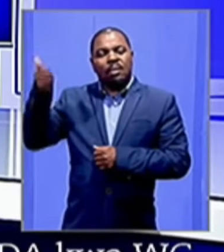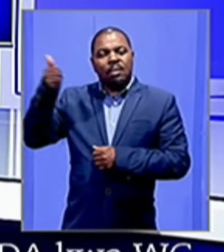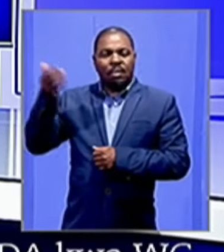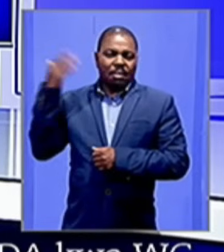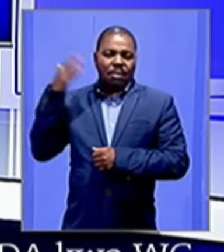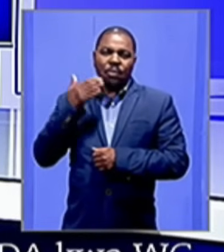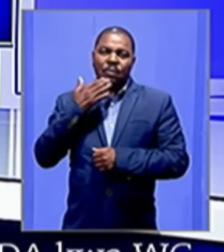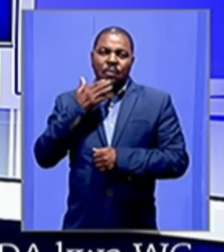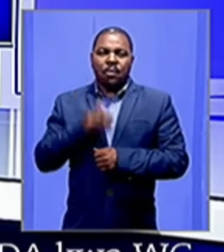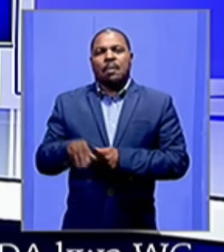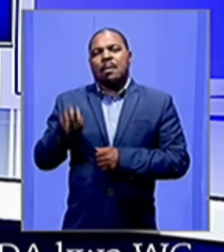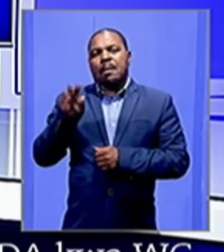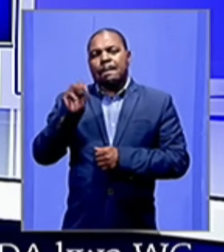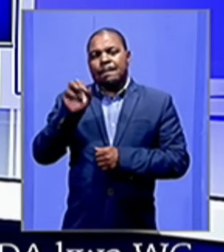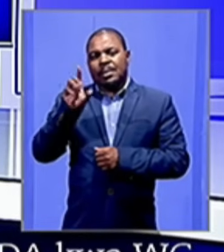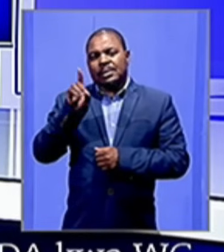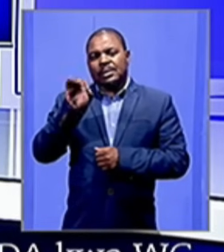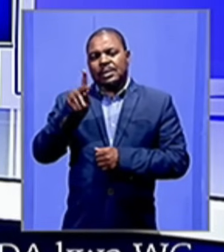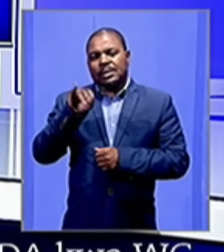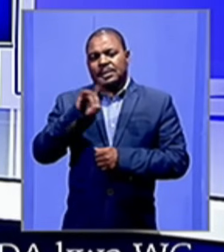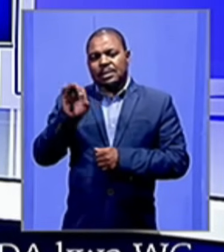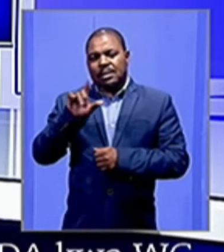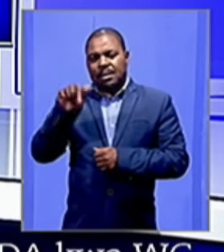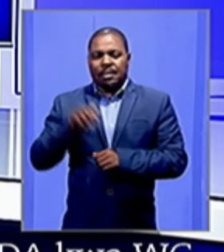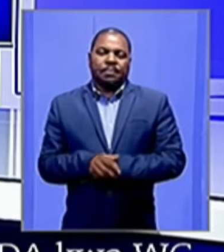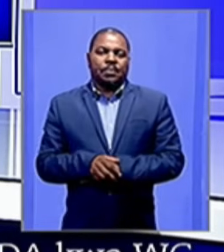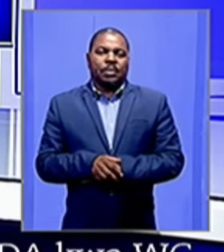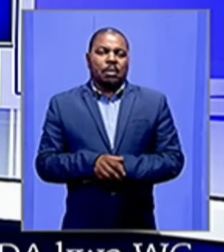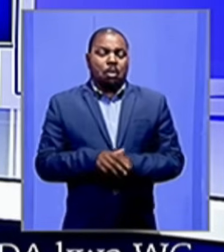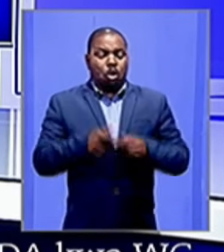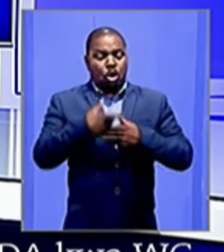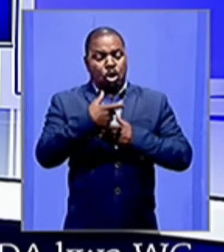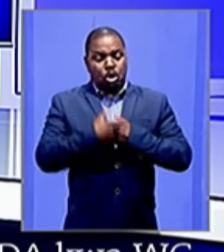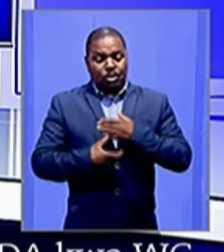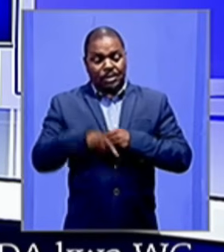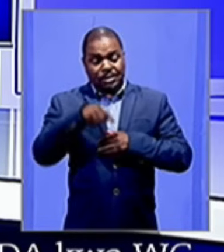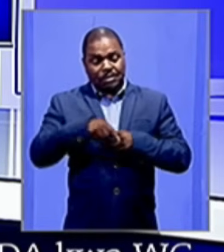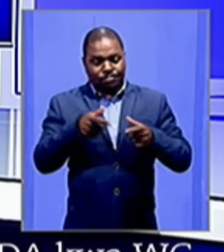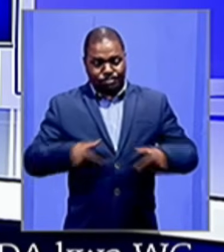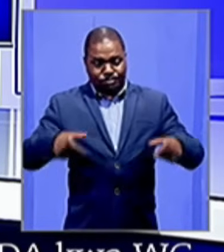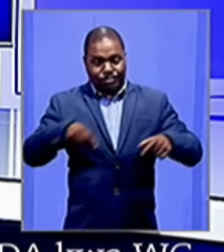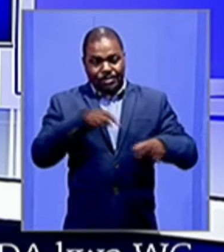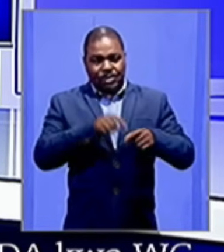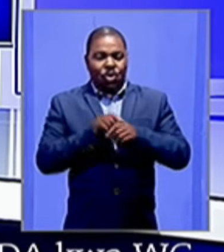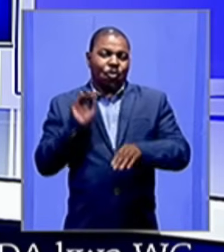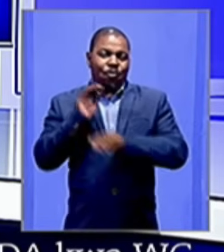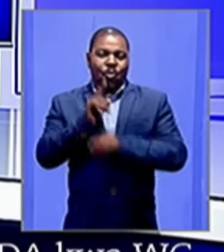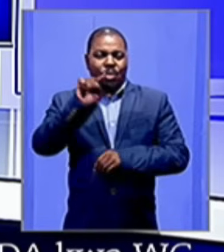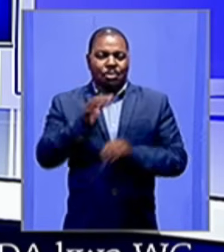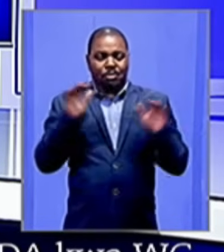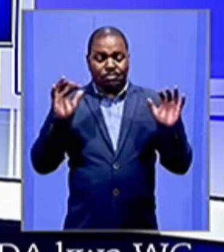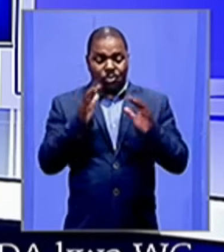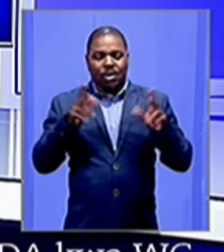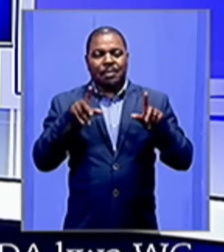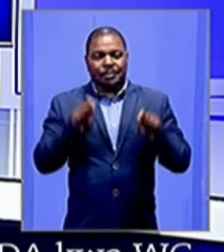profense Bonginkosi Madikizela. Congress ya lekoko e ne tsenetswe ke dikemedi di feta sekete kwa Cape